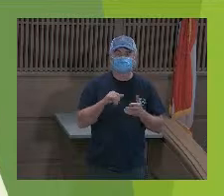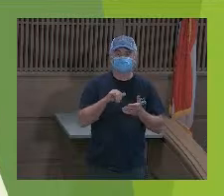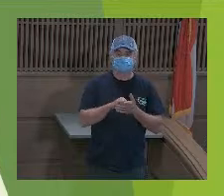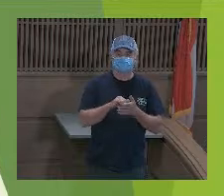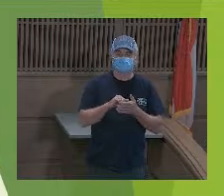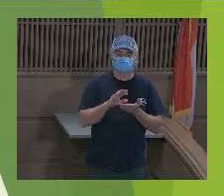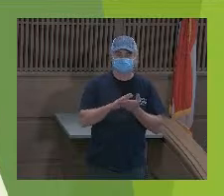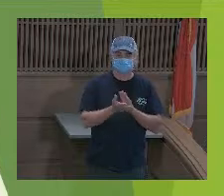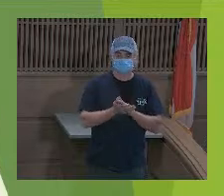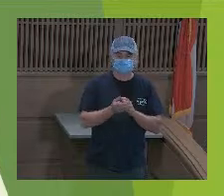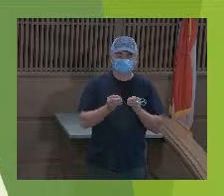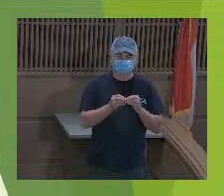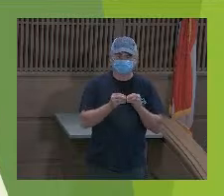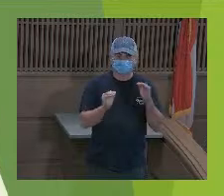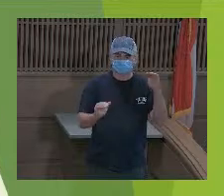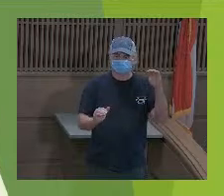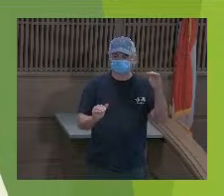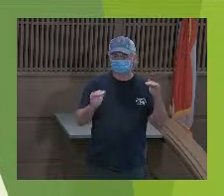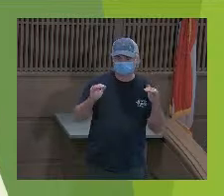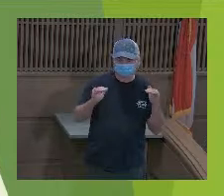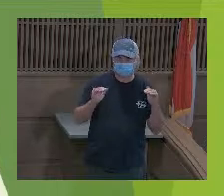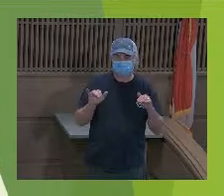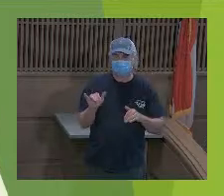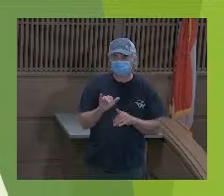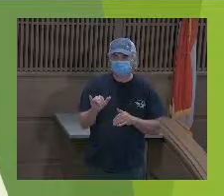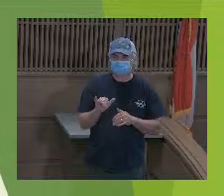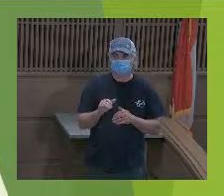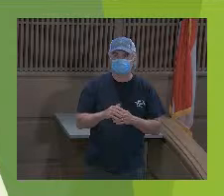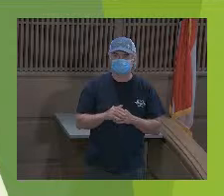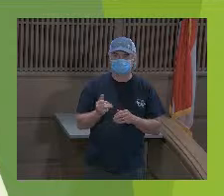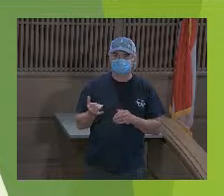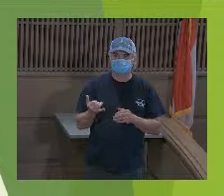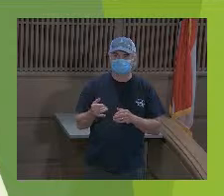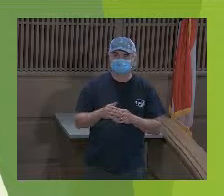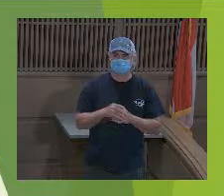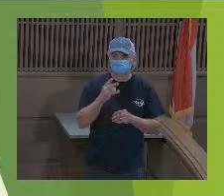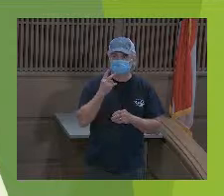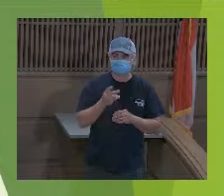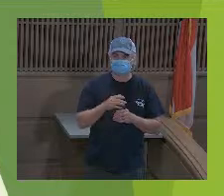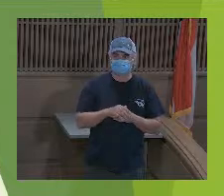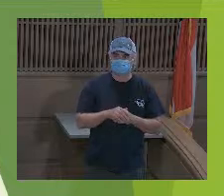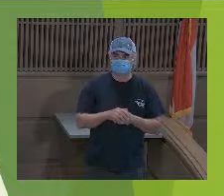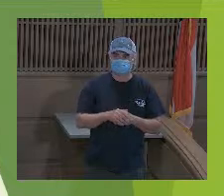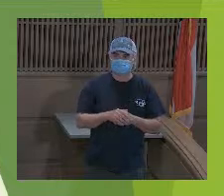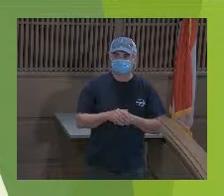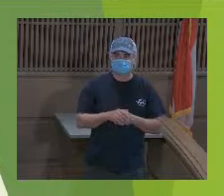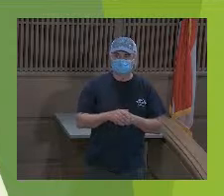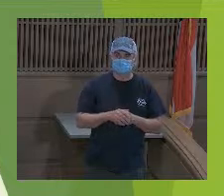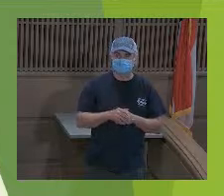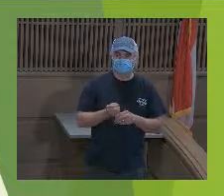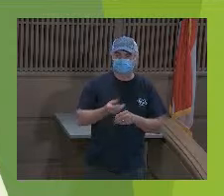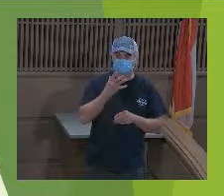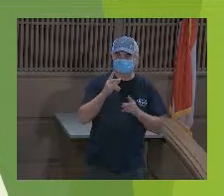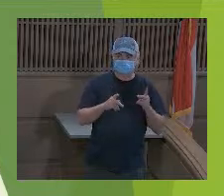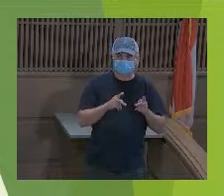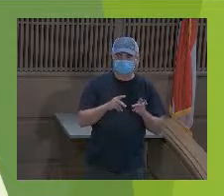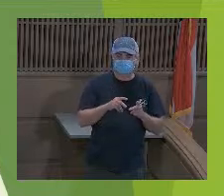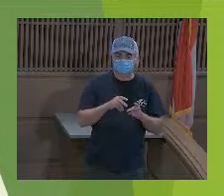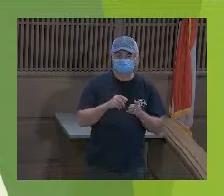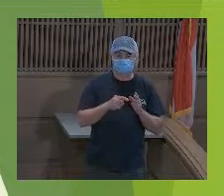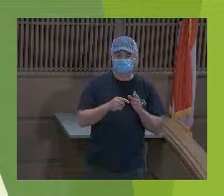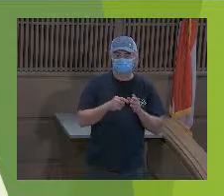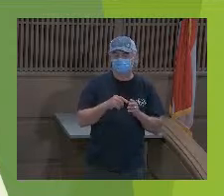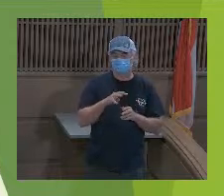somewhat leveled out. Here you see that Caucasians represent fully 46% of